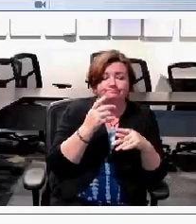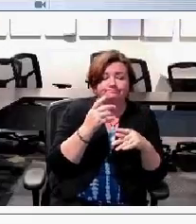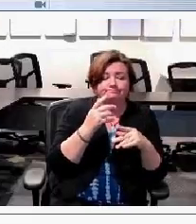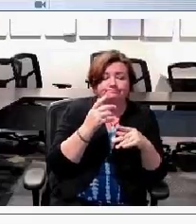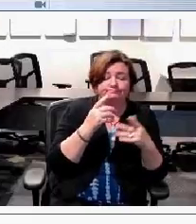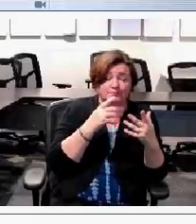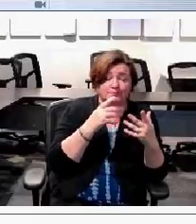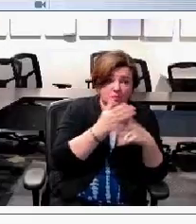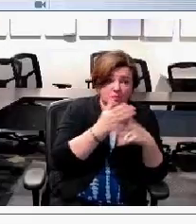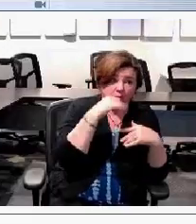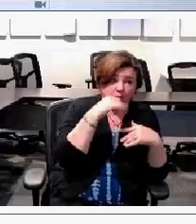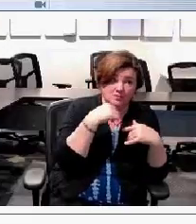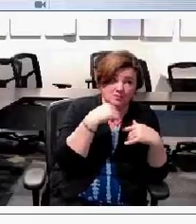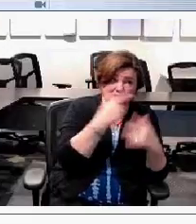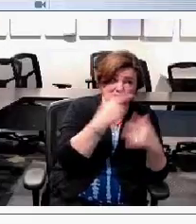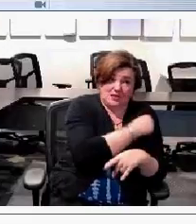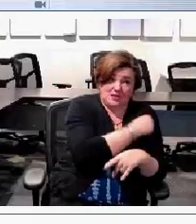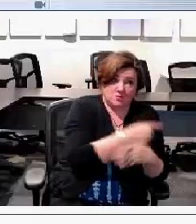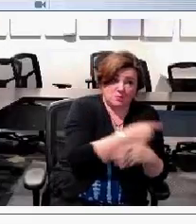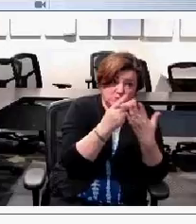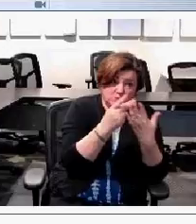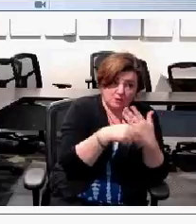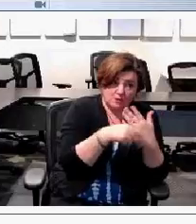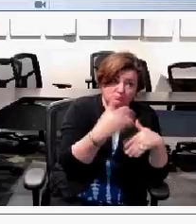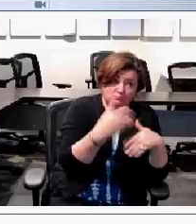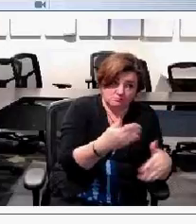through this program, for example, they have